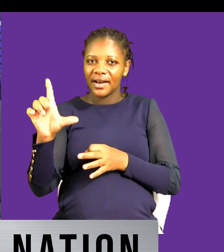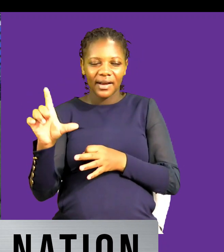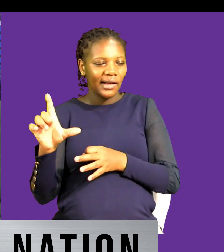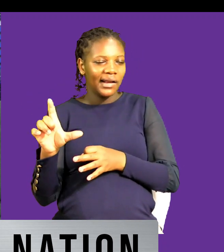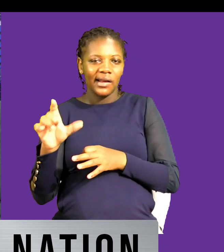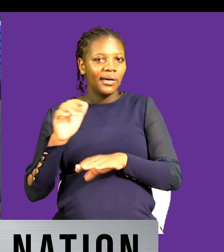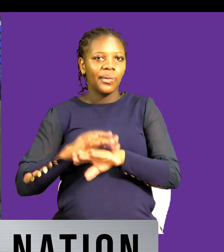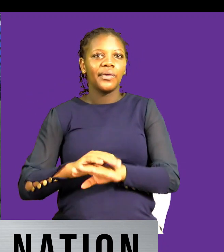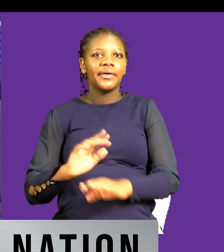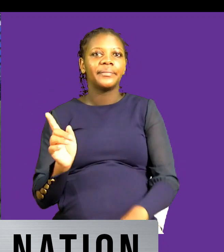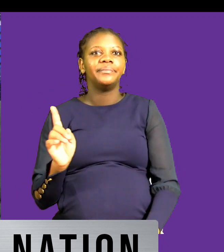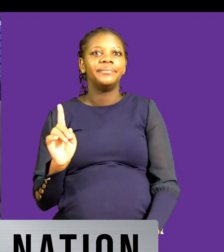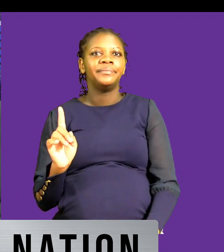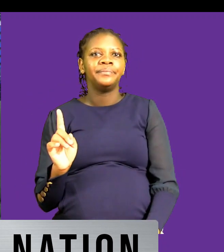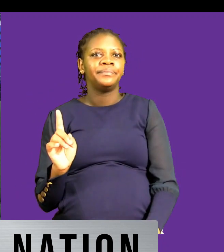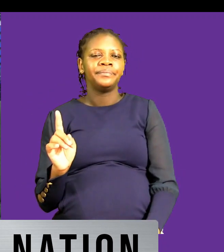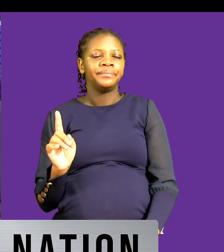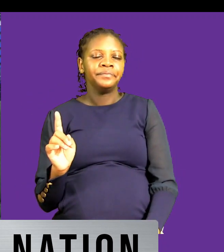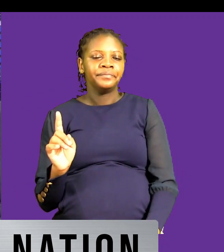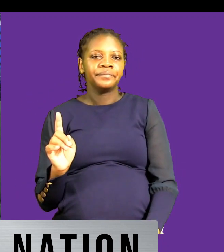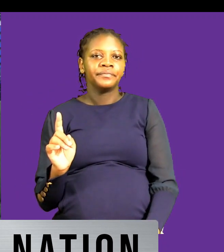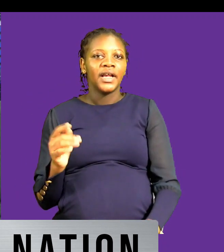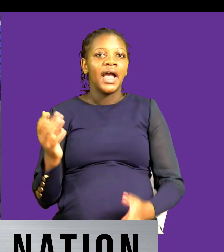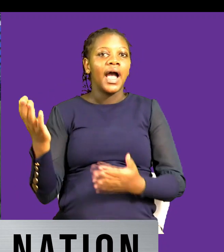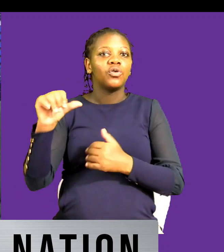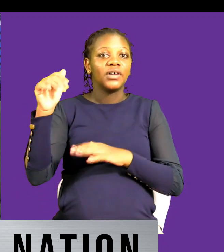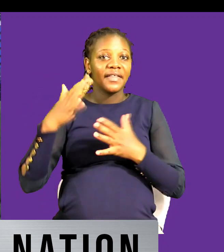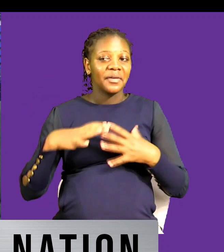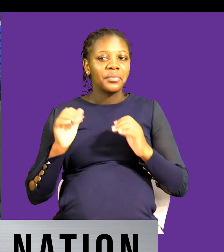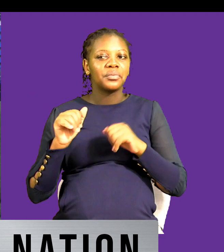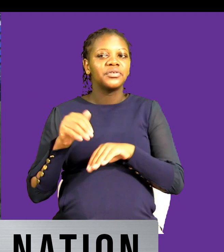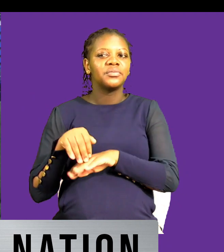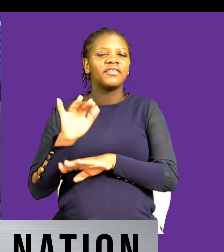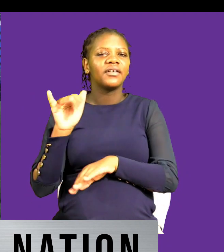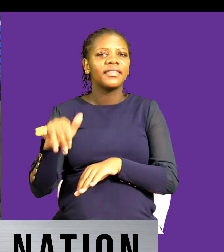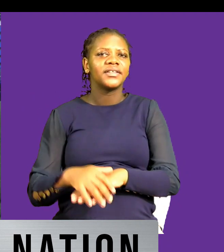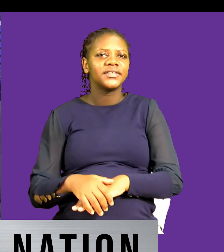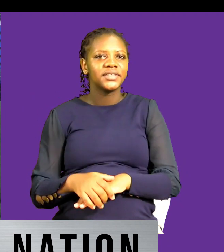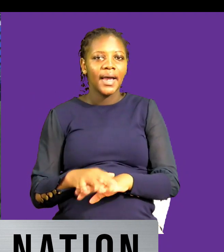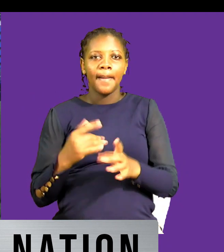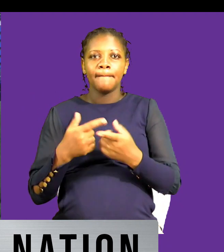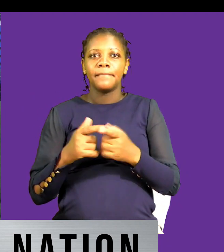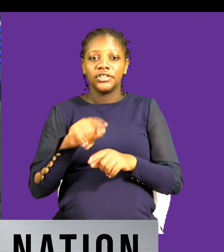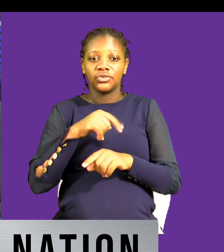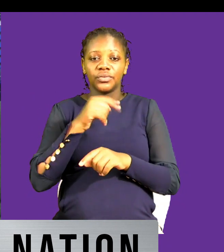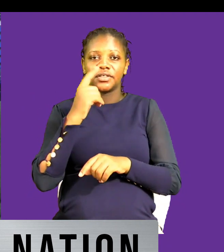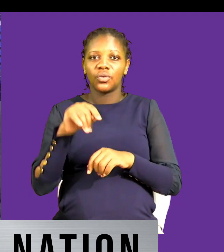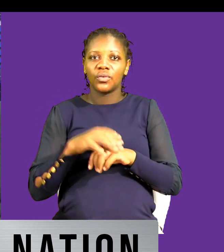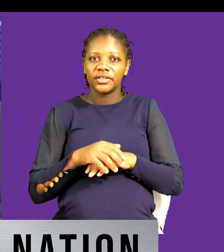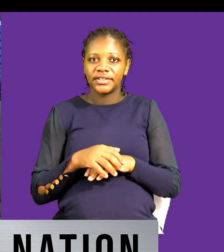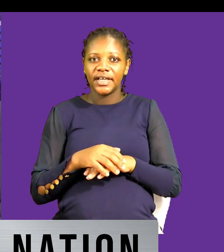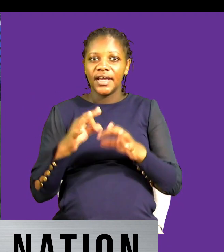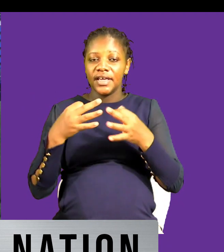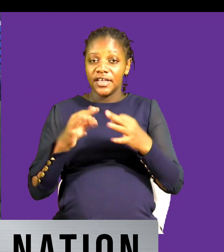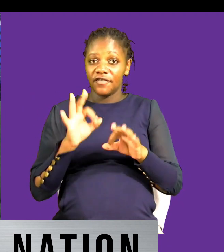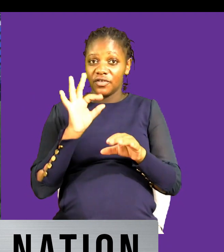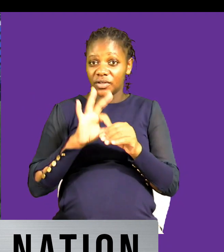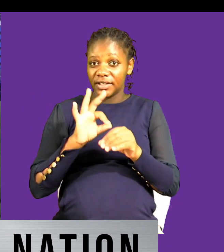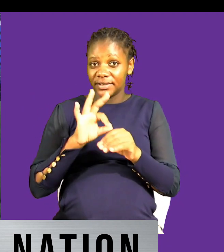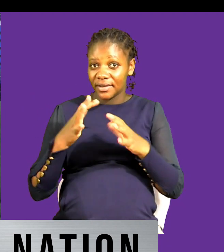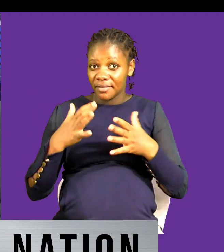And she went against the finance bill. I hope others would have taken that same stand. So this is what you're saying, Jonah. if you are electing